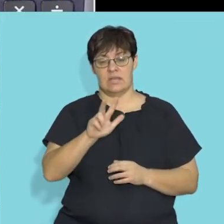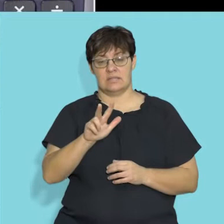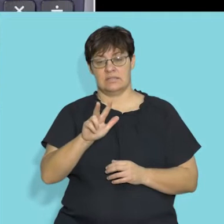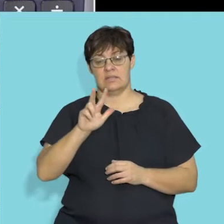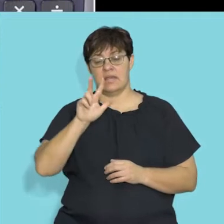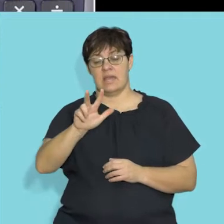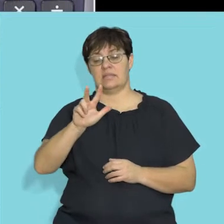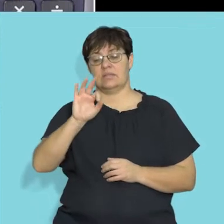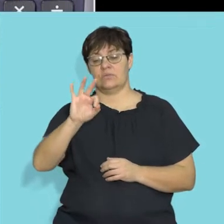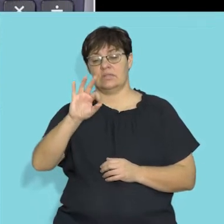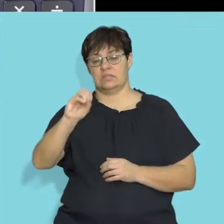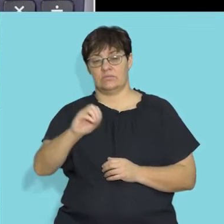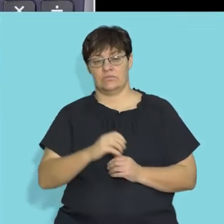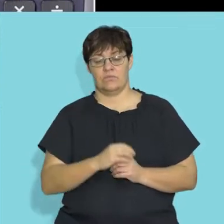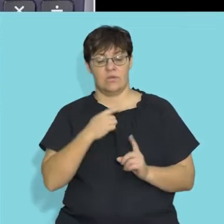plus